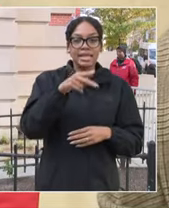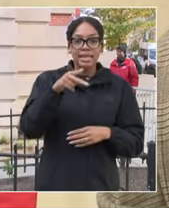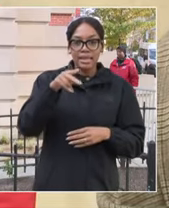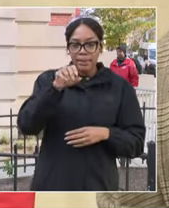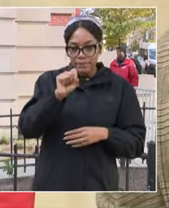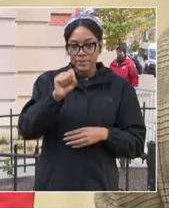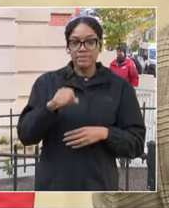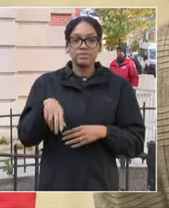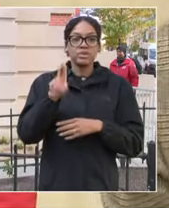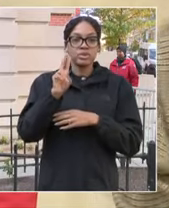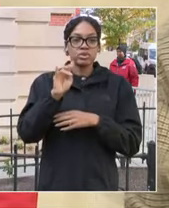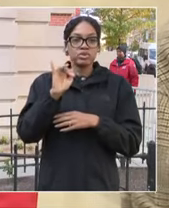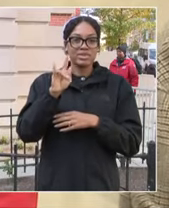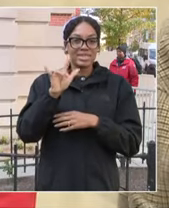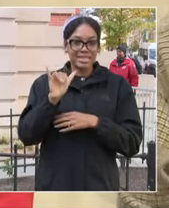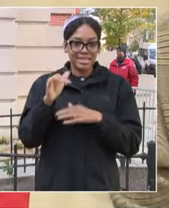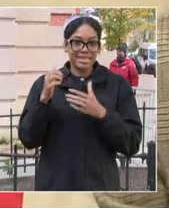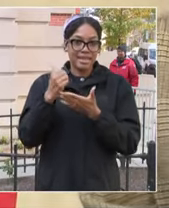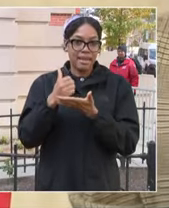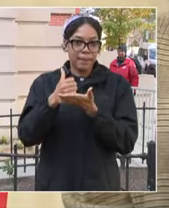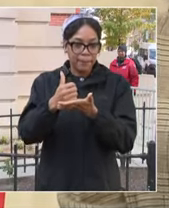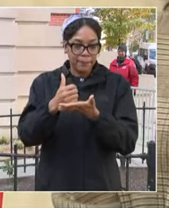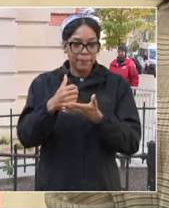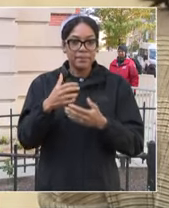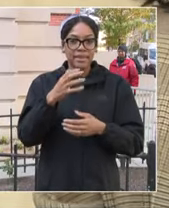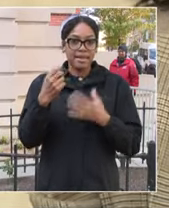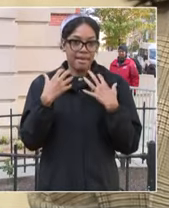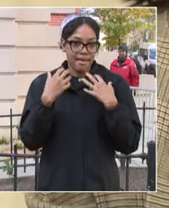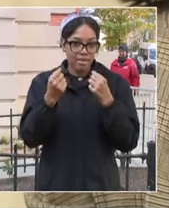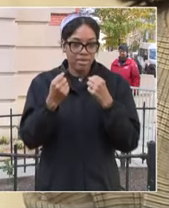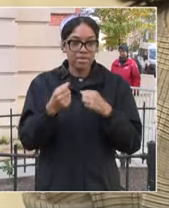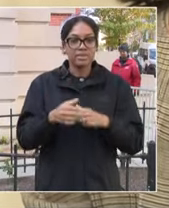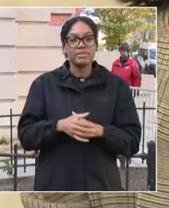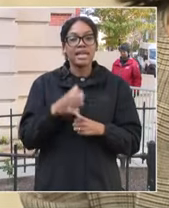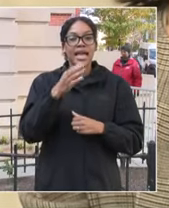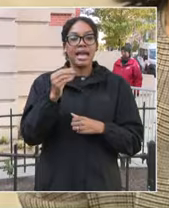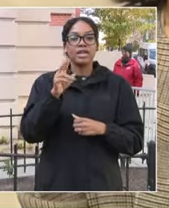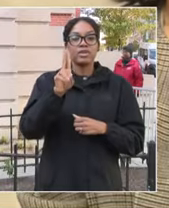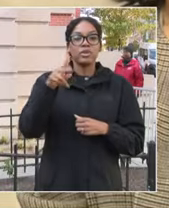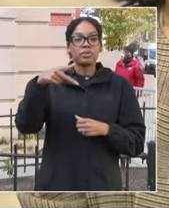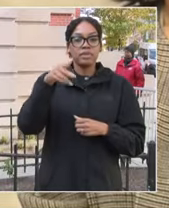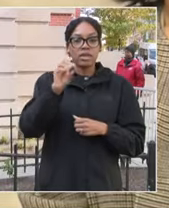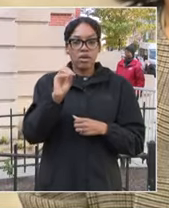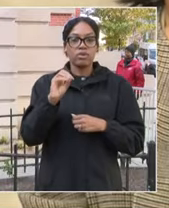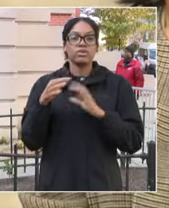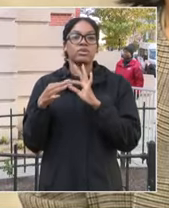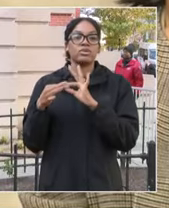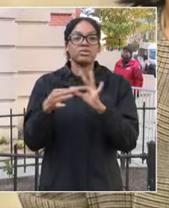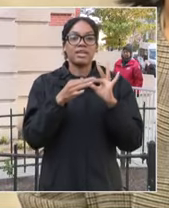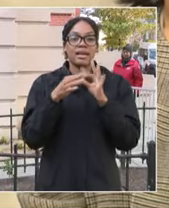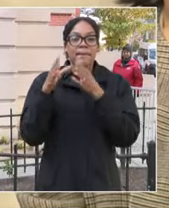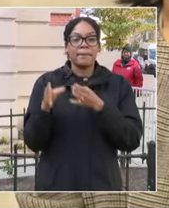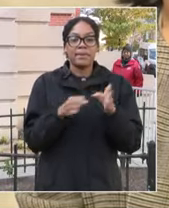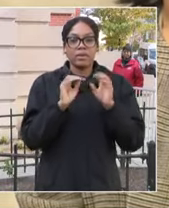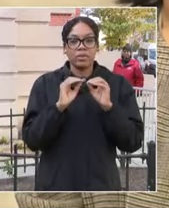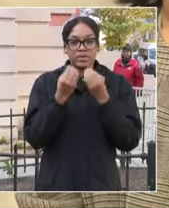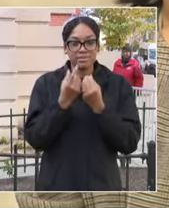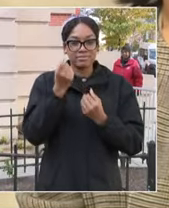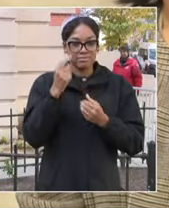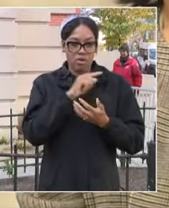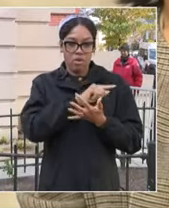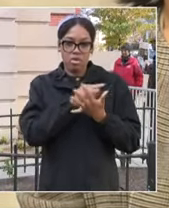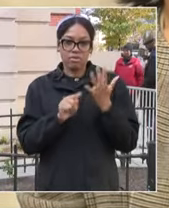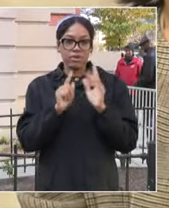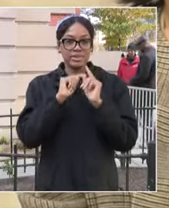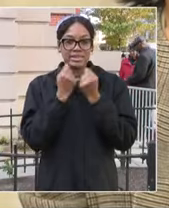course the United Planning Organization known as UPO, who show up with compassion and commitment day after day, year after year. And it's now